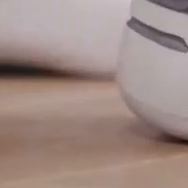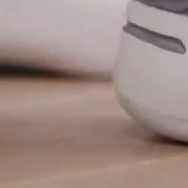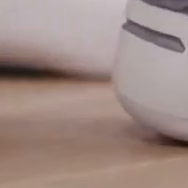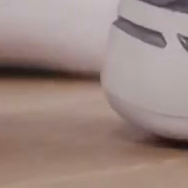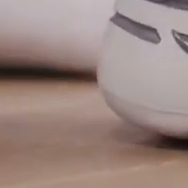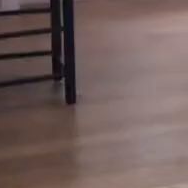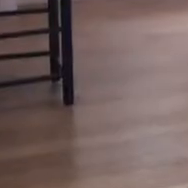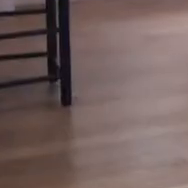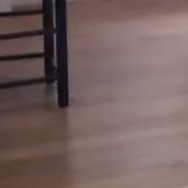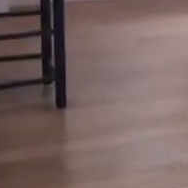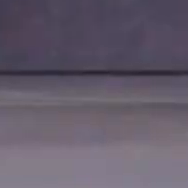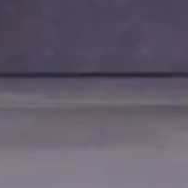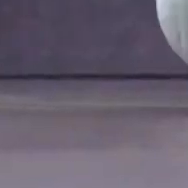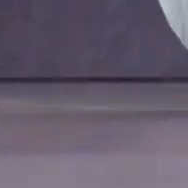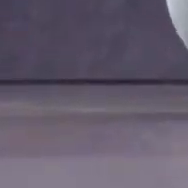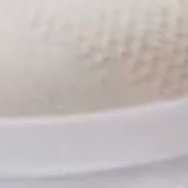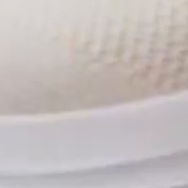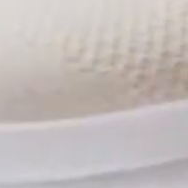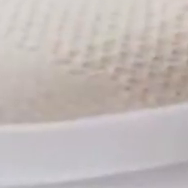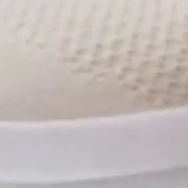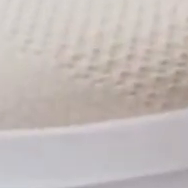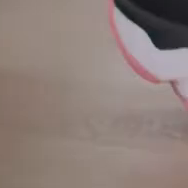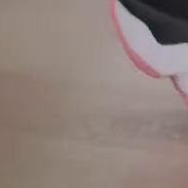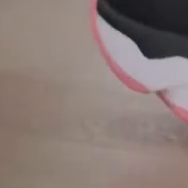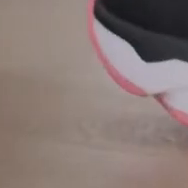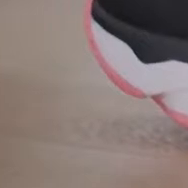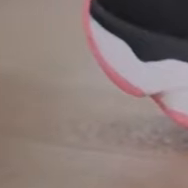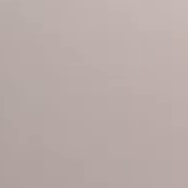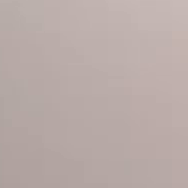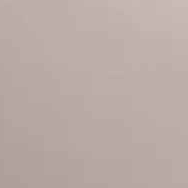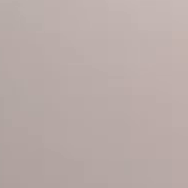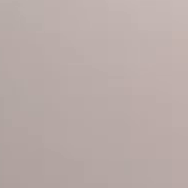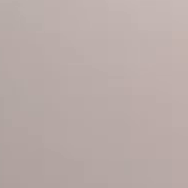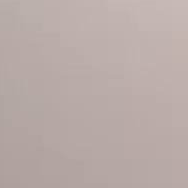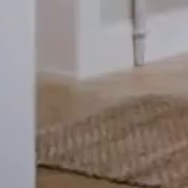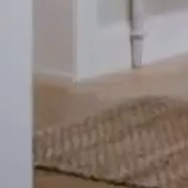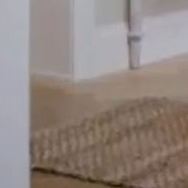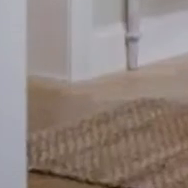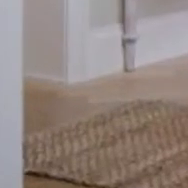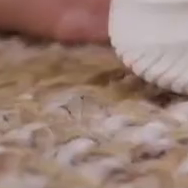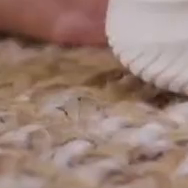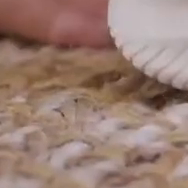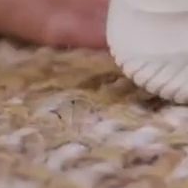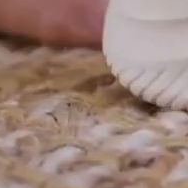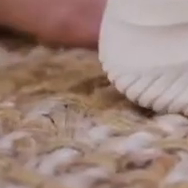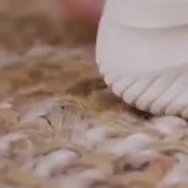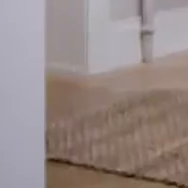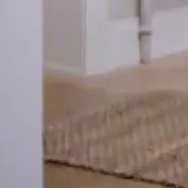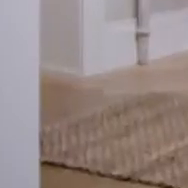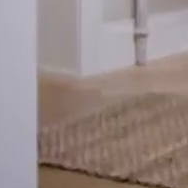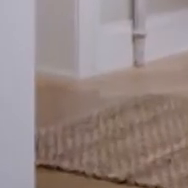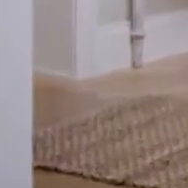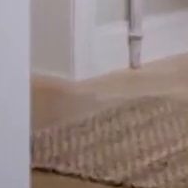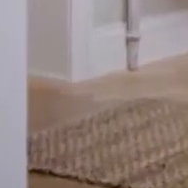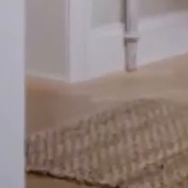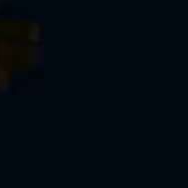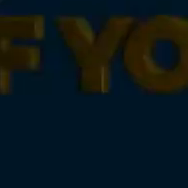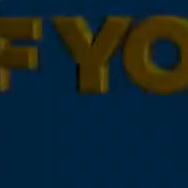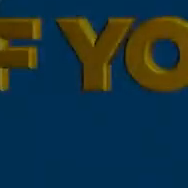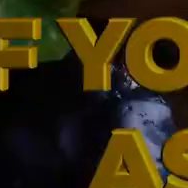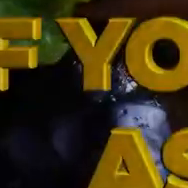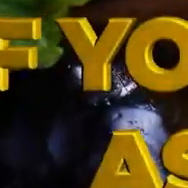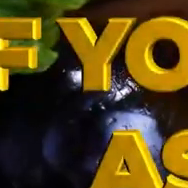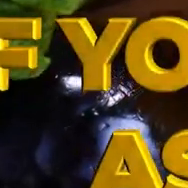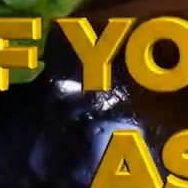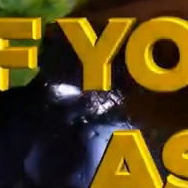and off you go. Putting your shoes on has never been easier. Plus, they're even machine washable. Go hands-free with your footwear with new Skechers Slip-Ins. If you don't eat